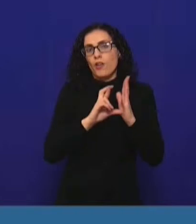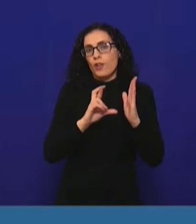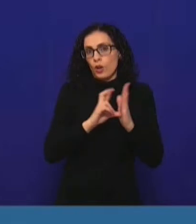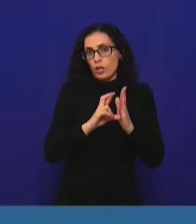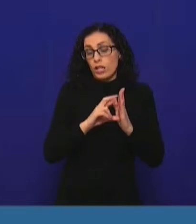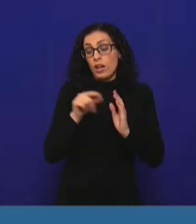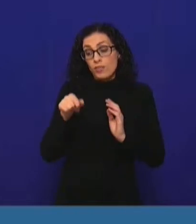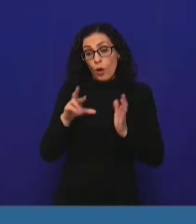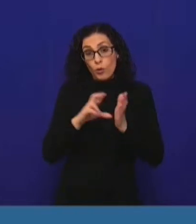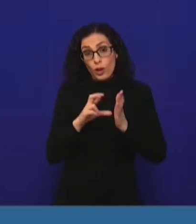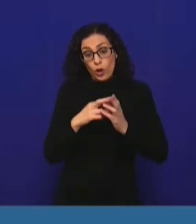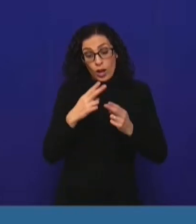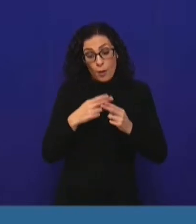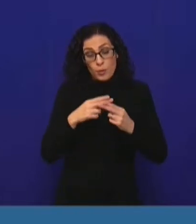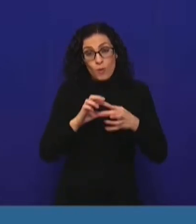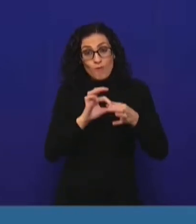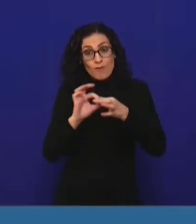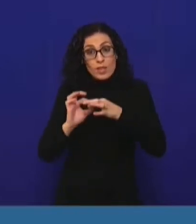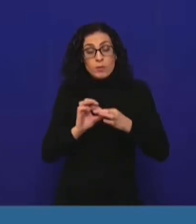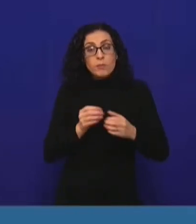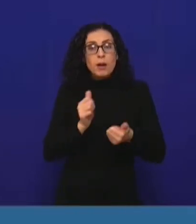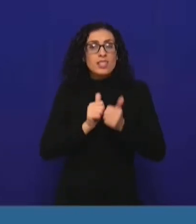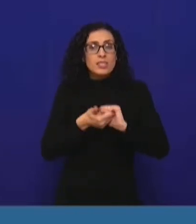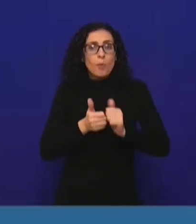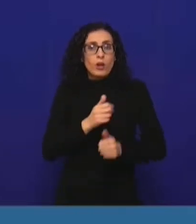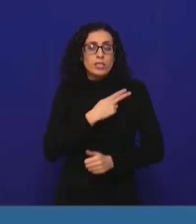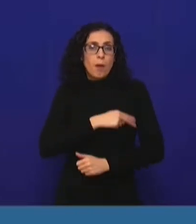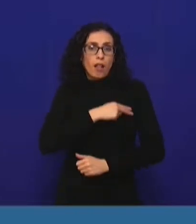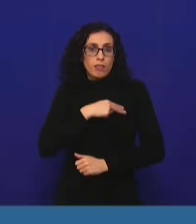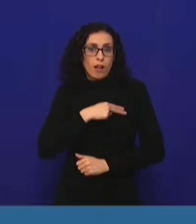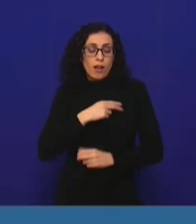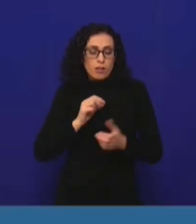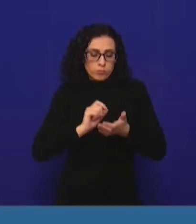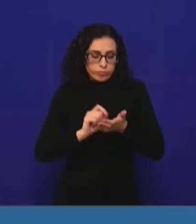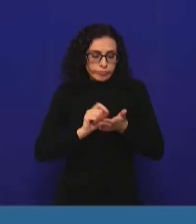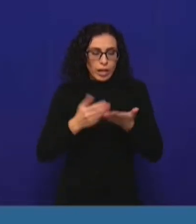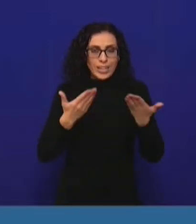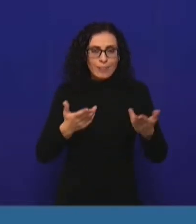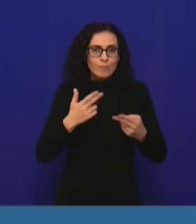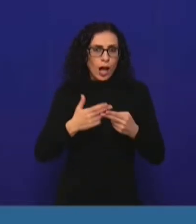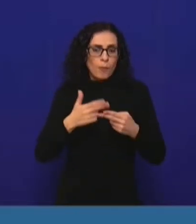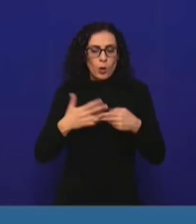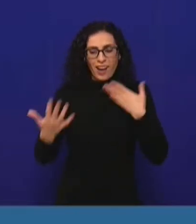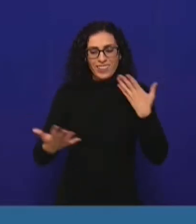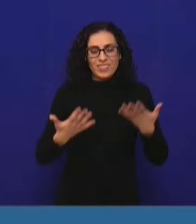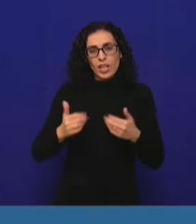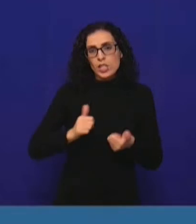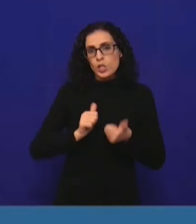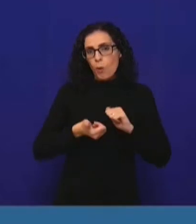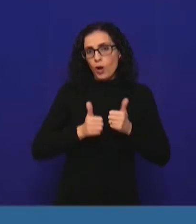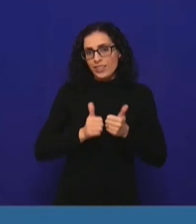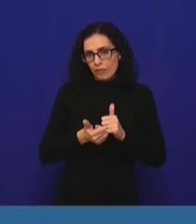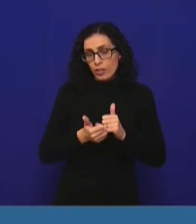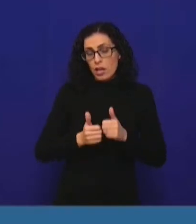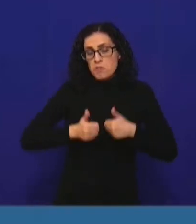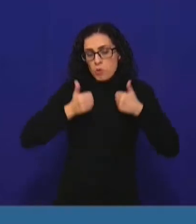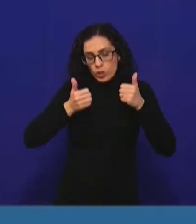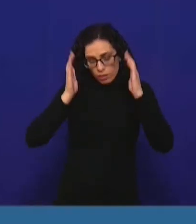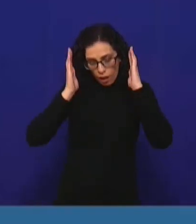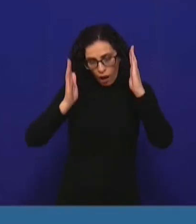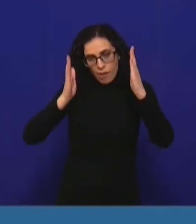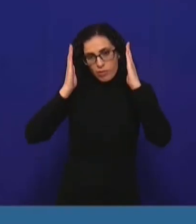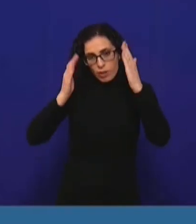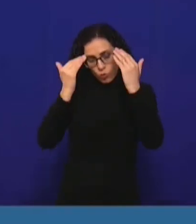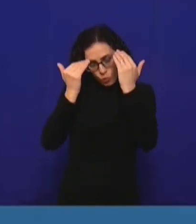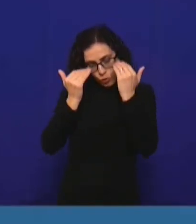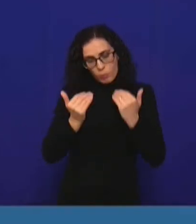Sport Malta u wkoll pubblikati ta' kif għandhom isiru l-attivitajiet sportivi u importanti li jiġu segwiti. Għaliex